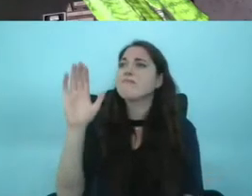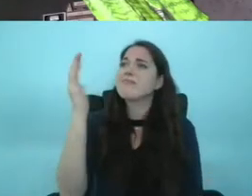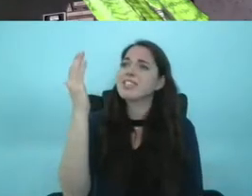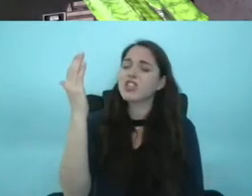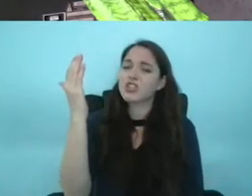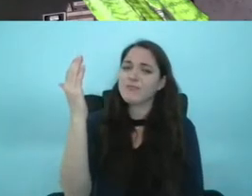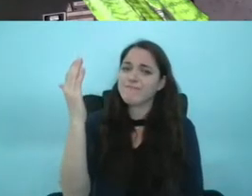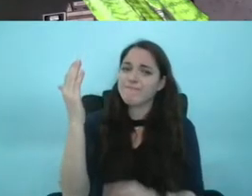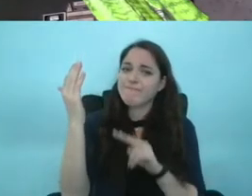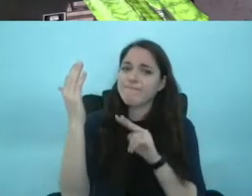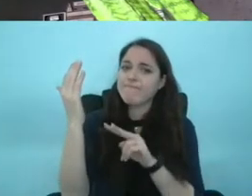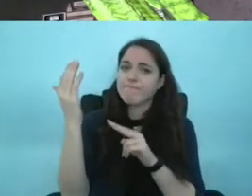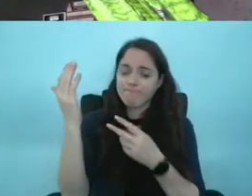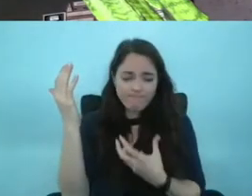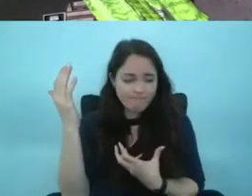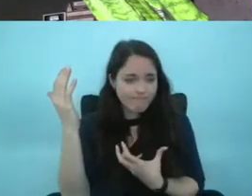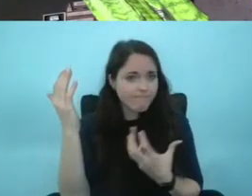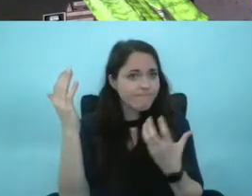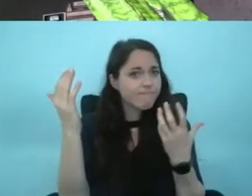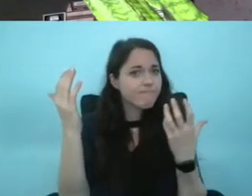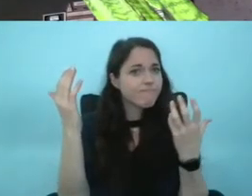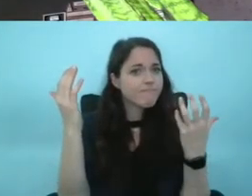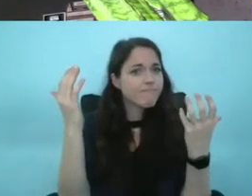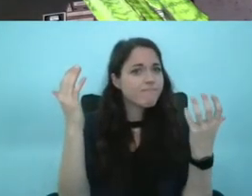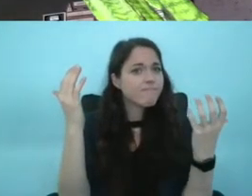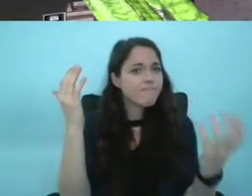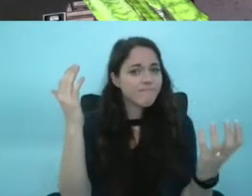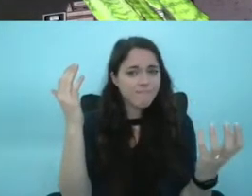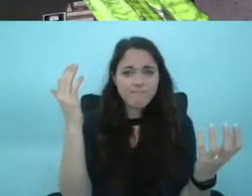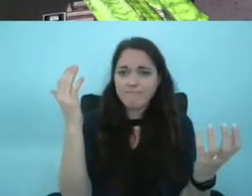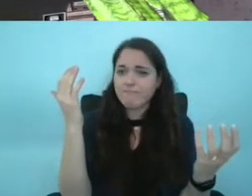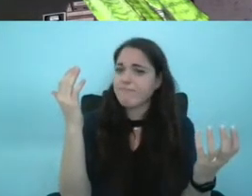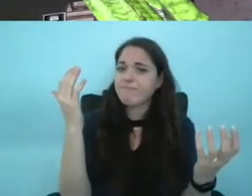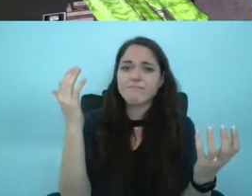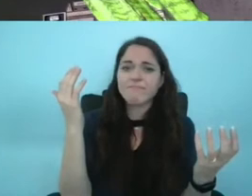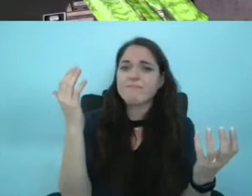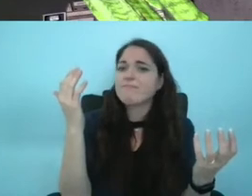your heart you have not lied,